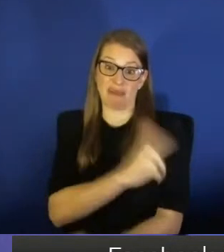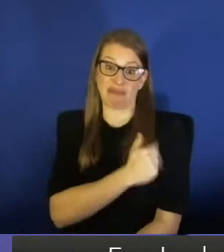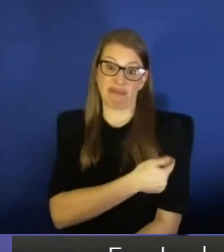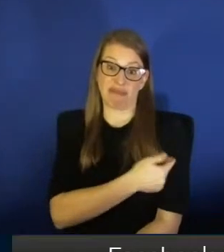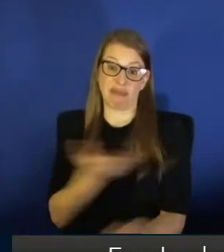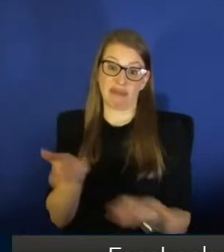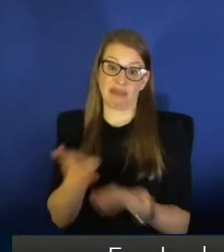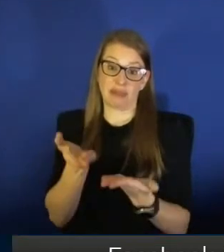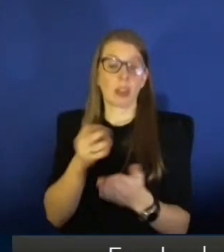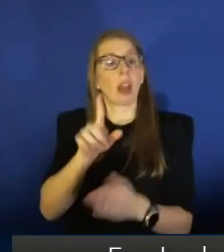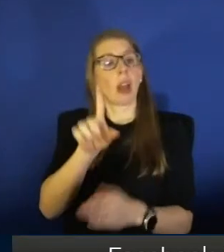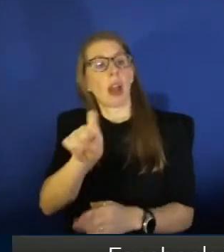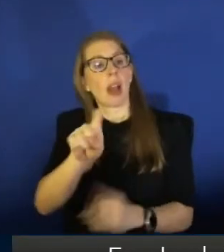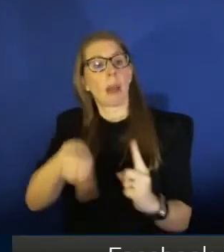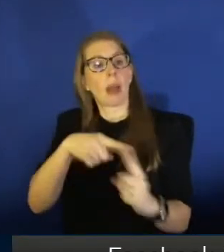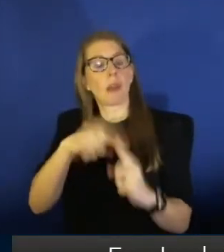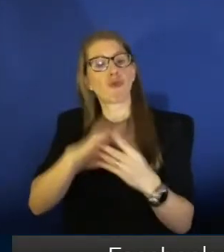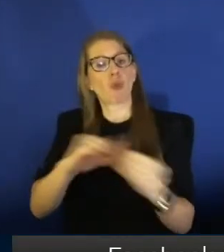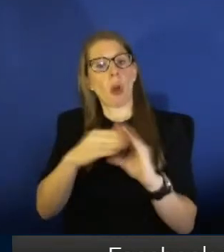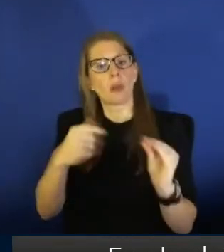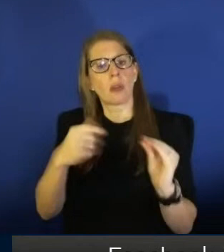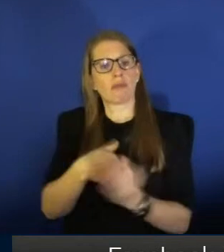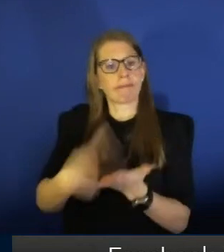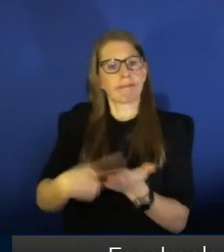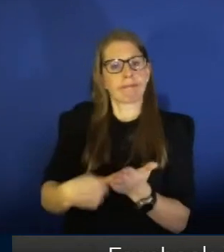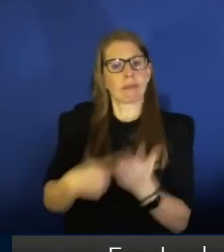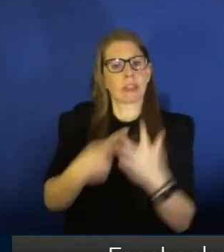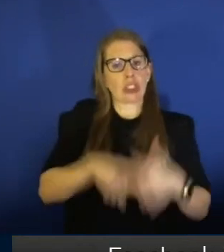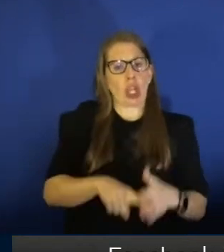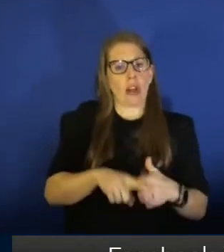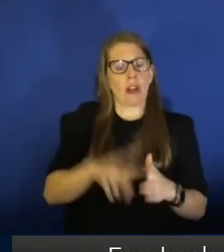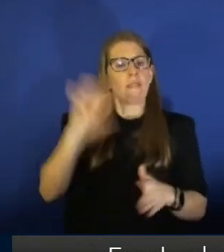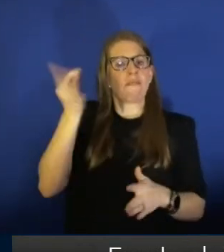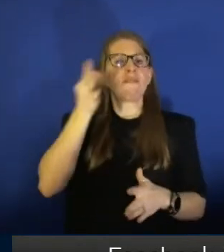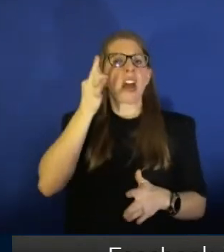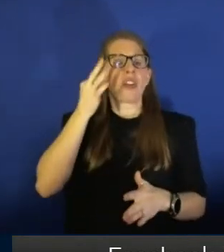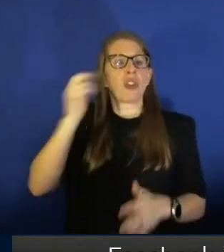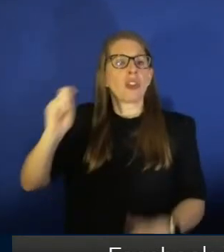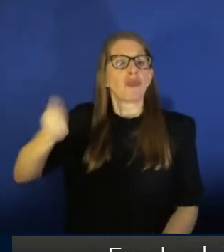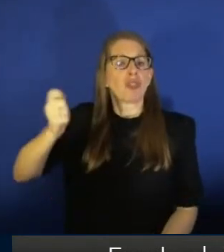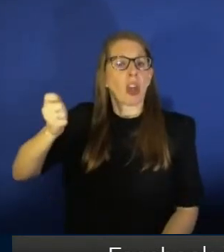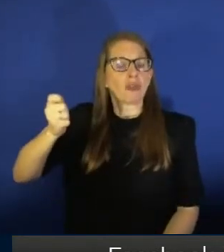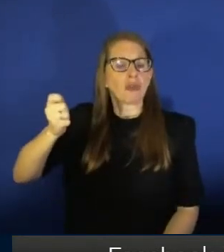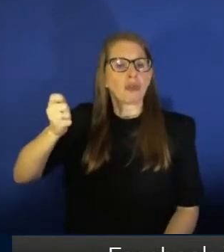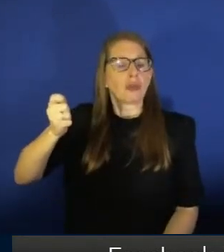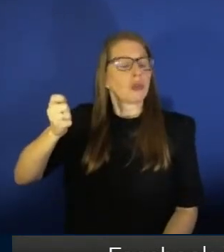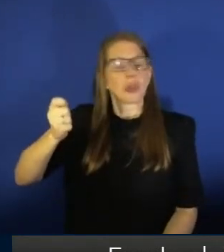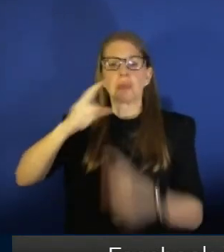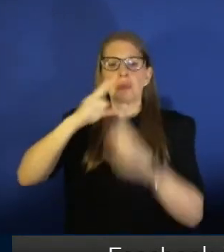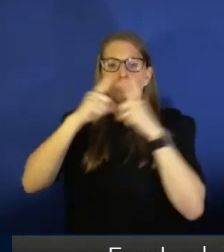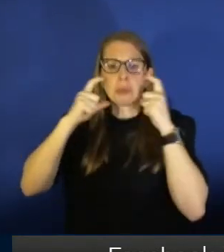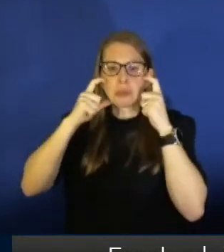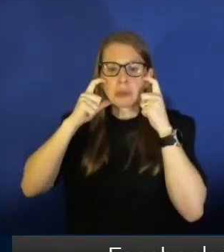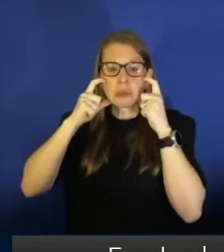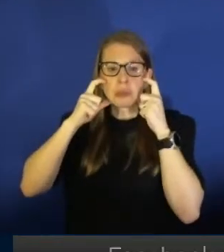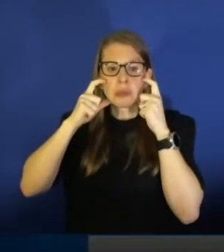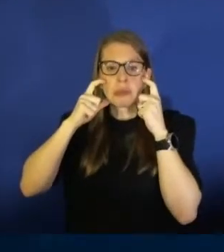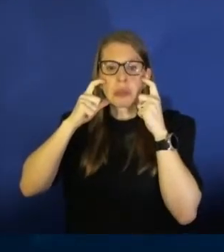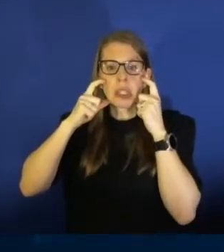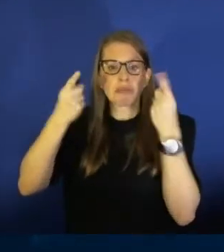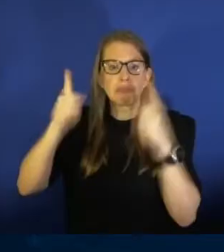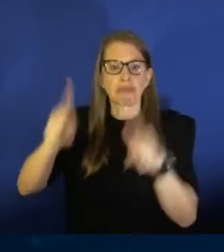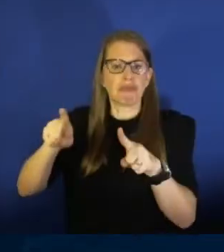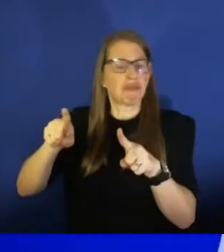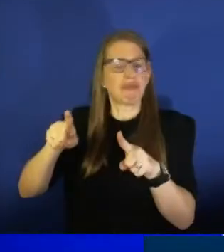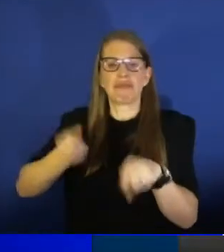this story that we talked about off the top of the show about the federal judge striking down the mask mandate on planes and public transit. You think that's too soon?